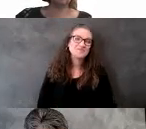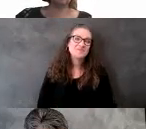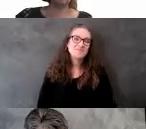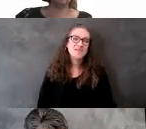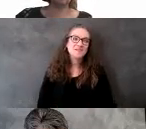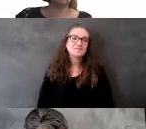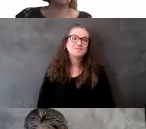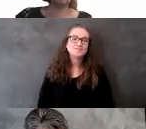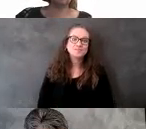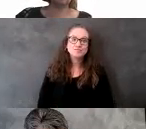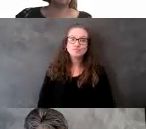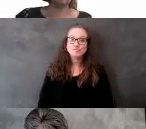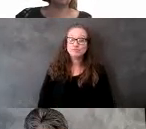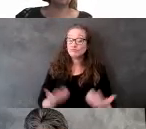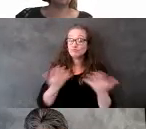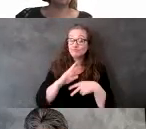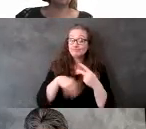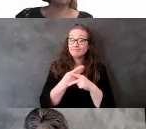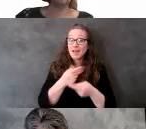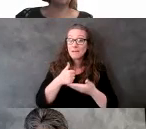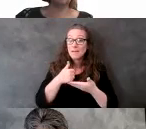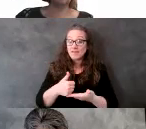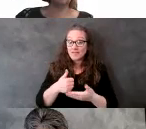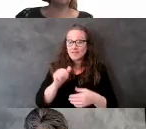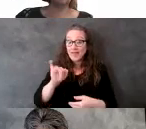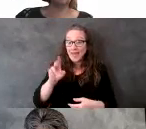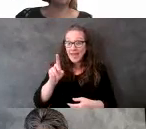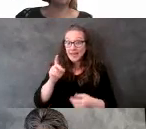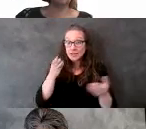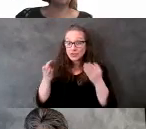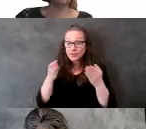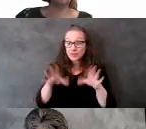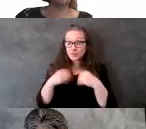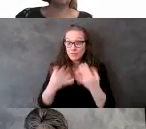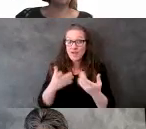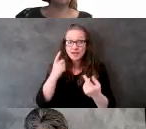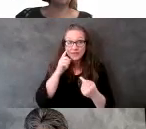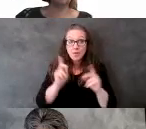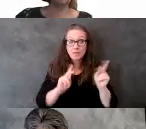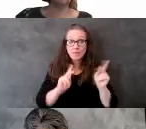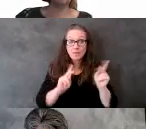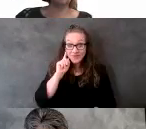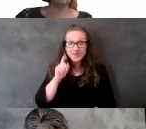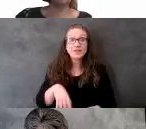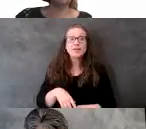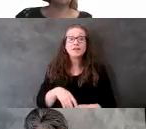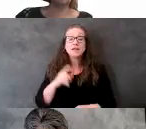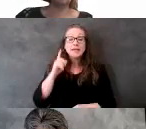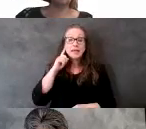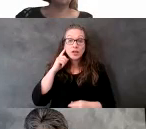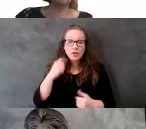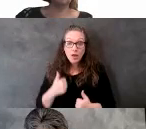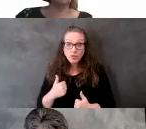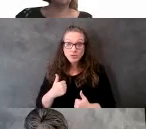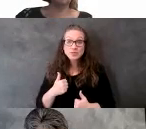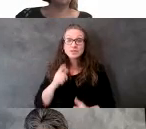The types of aids and services we may need to provide as accommodations for people who are deaf, have hearing loss, who are deaf blind,